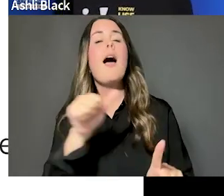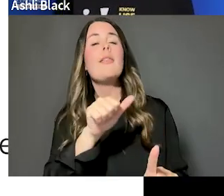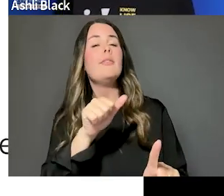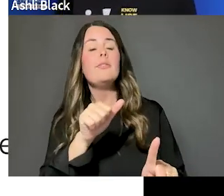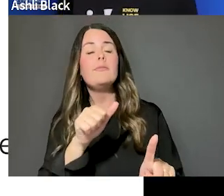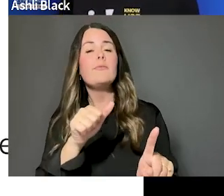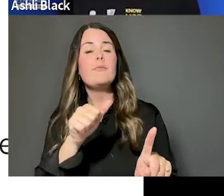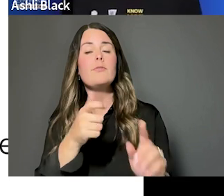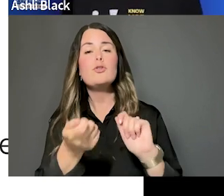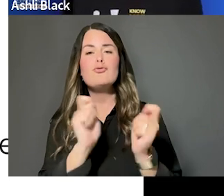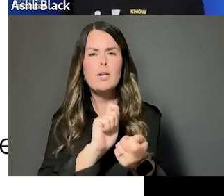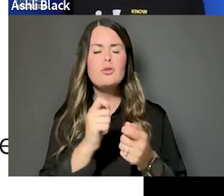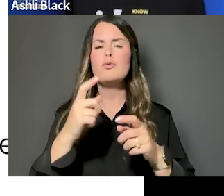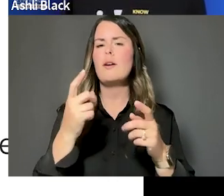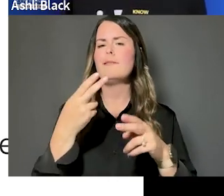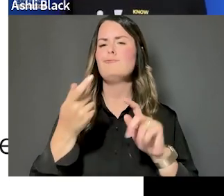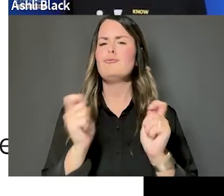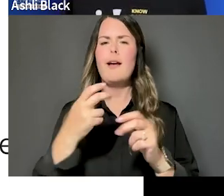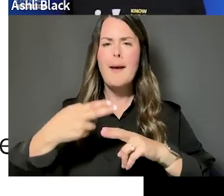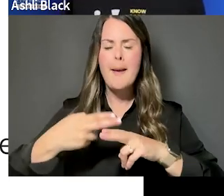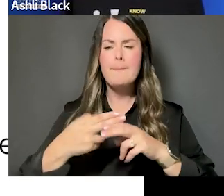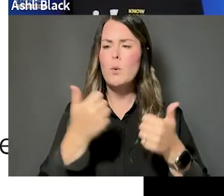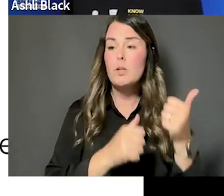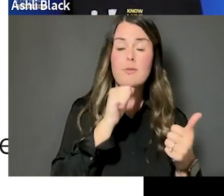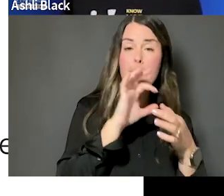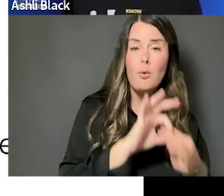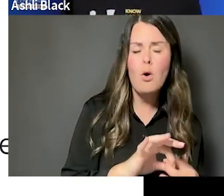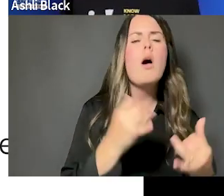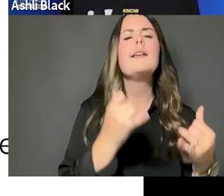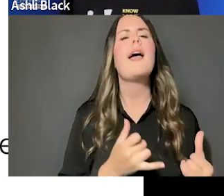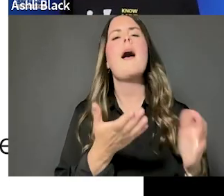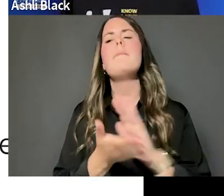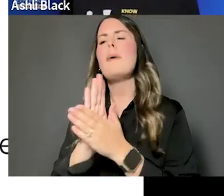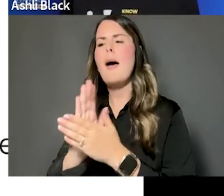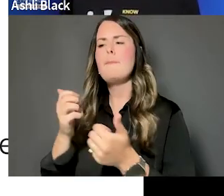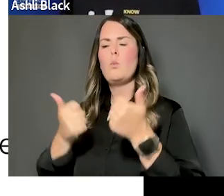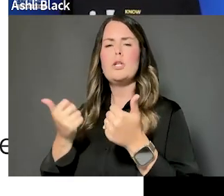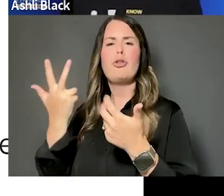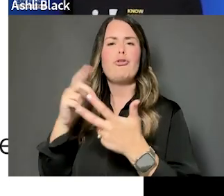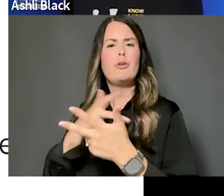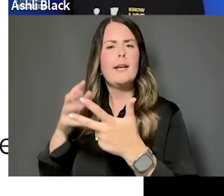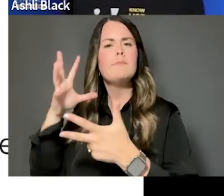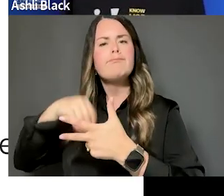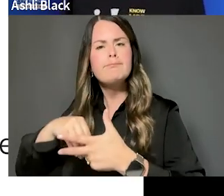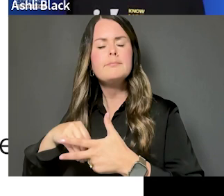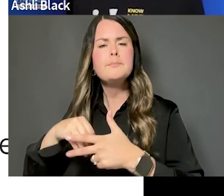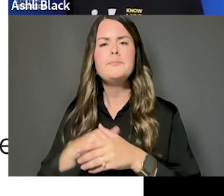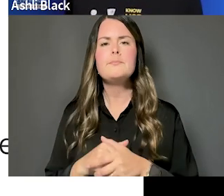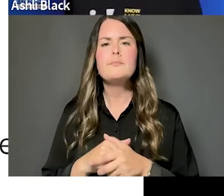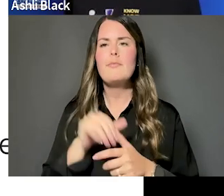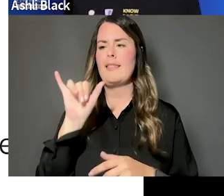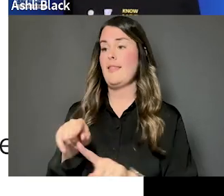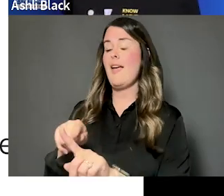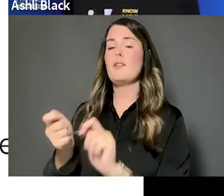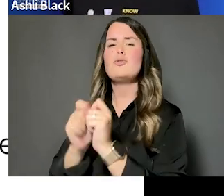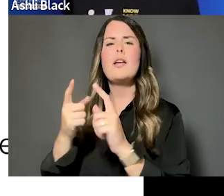Another change is the renaming of a familiar routine. Which one doesn't belong is now which 3 go together. This change came directly